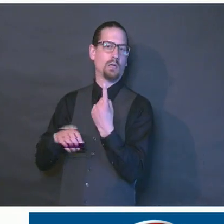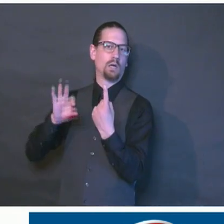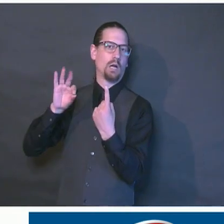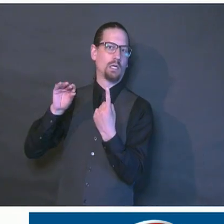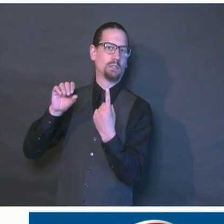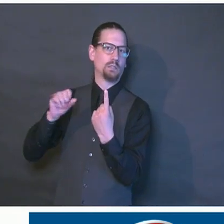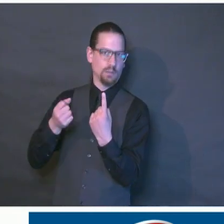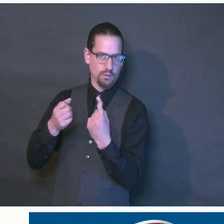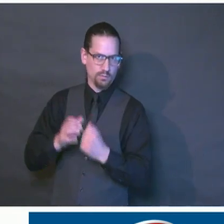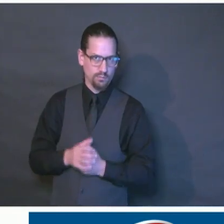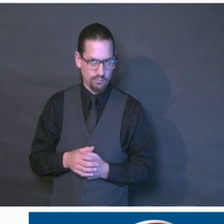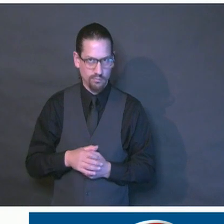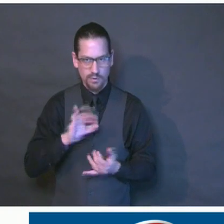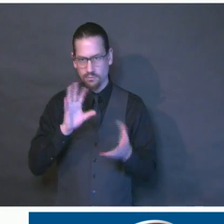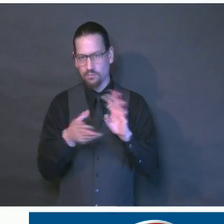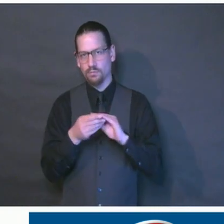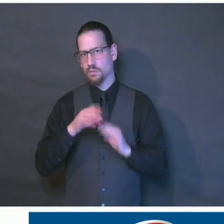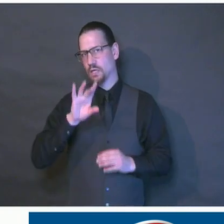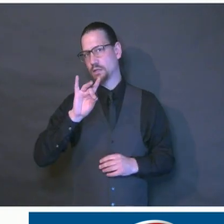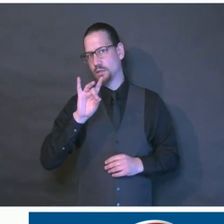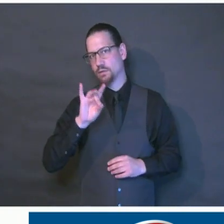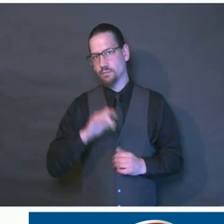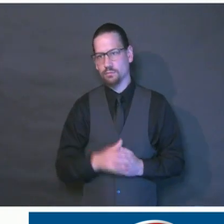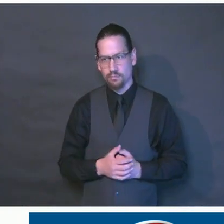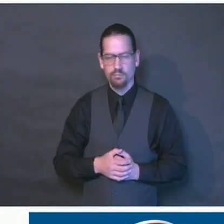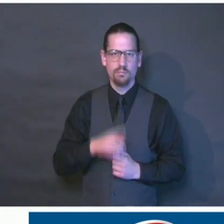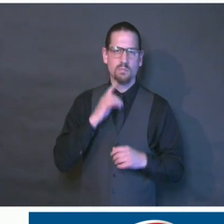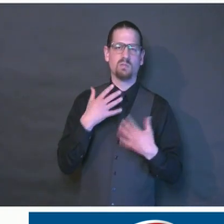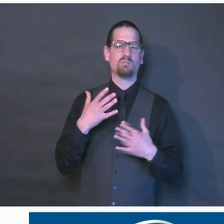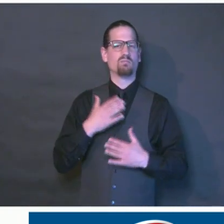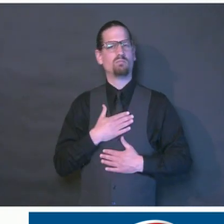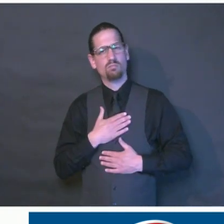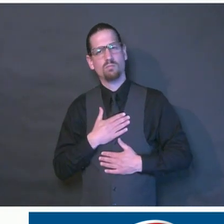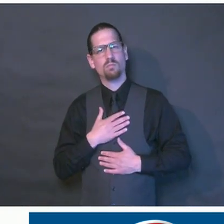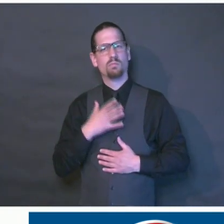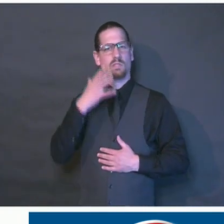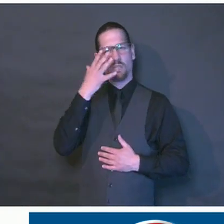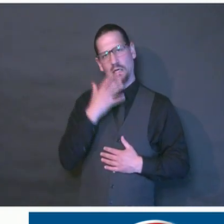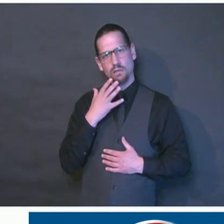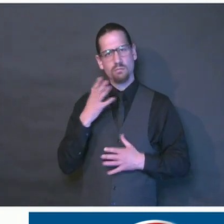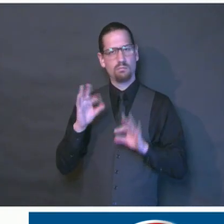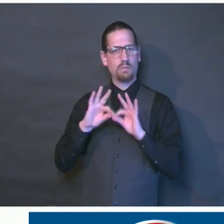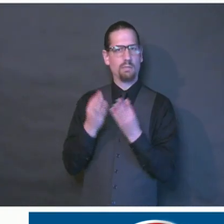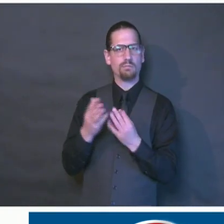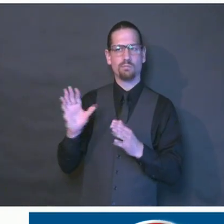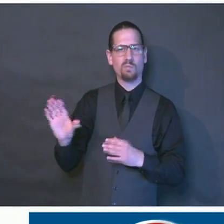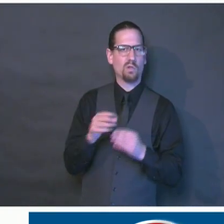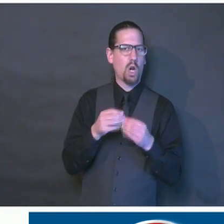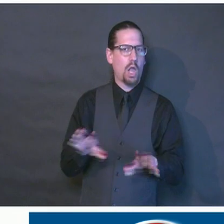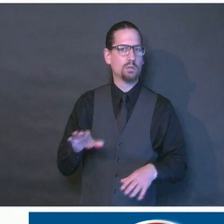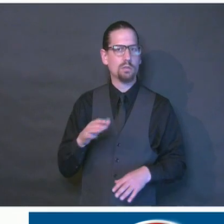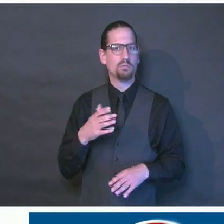Our deepest sympathies are with the families of those dear Rhode Islanders who we have lost.